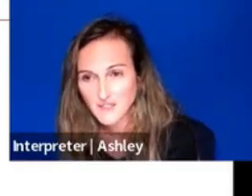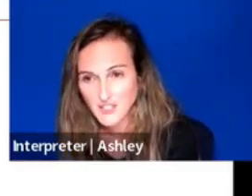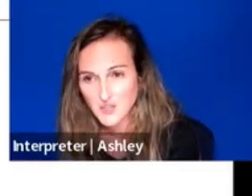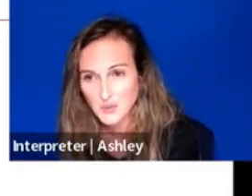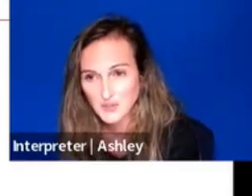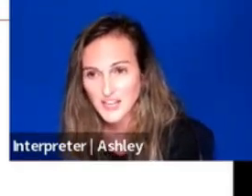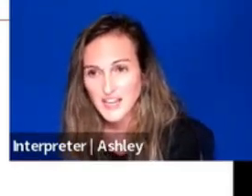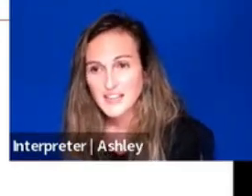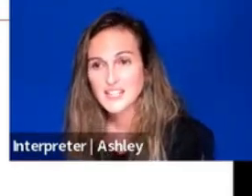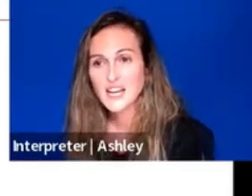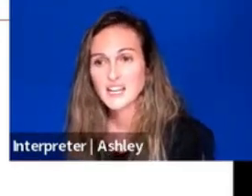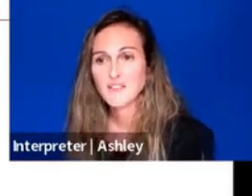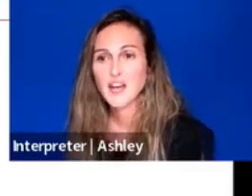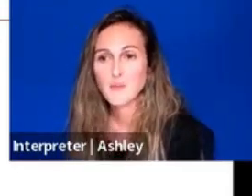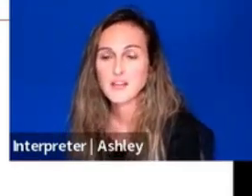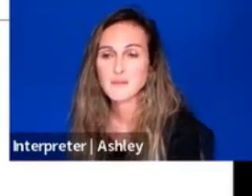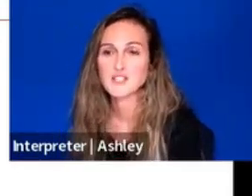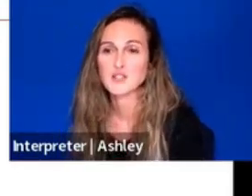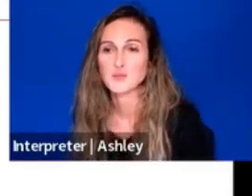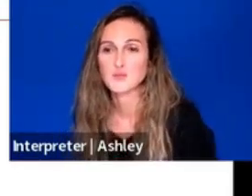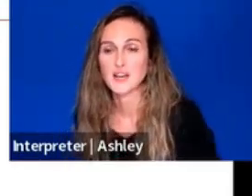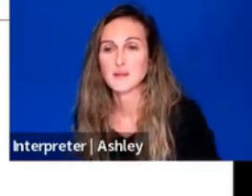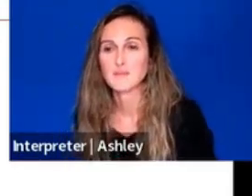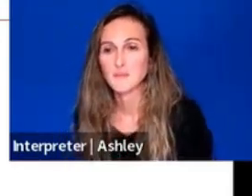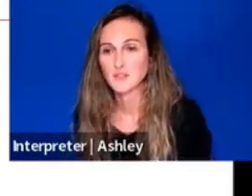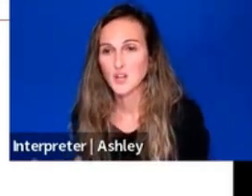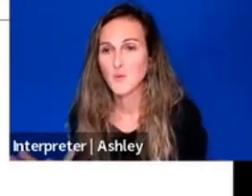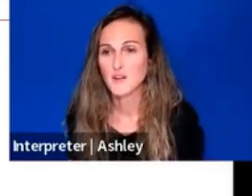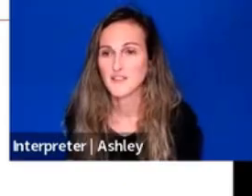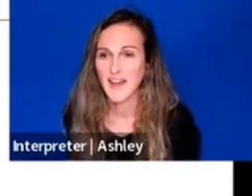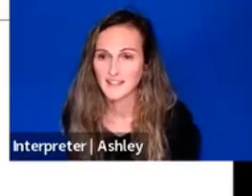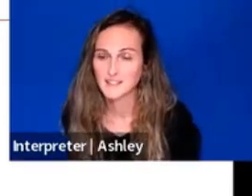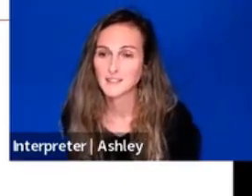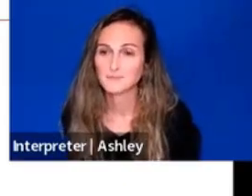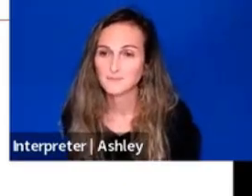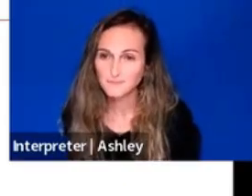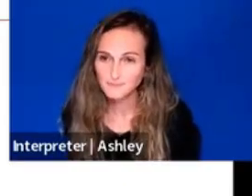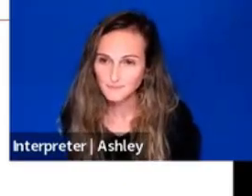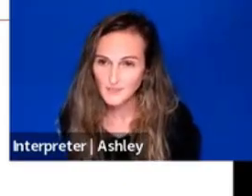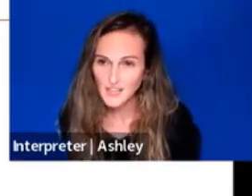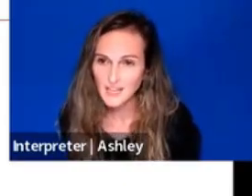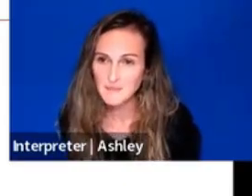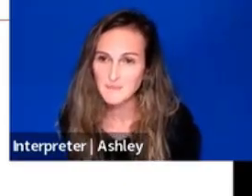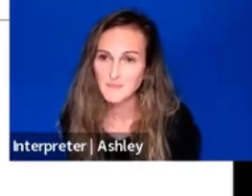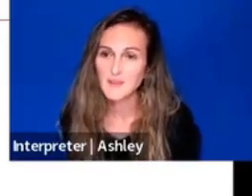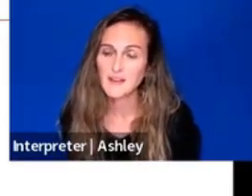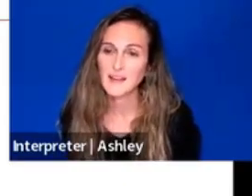deaf individuals, to kind of help them to lower that